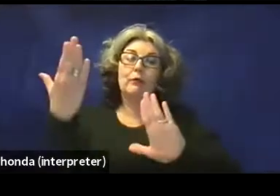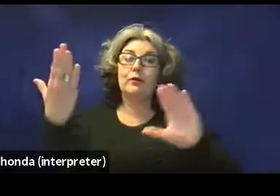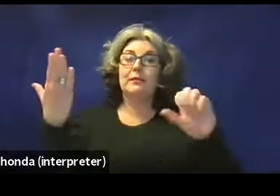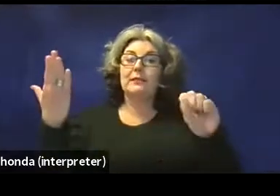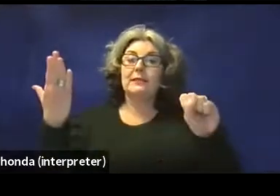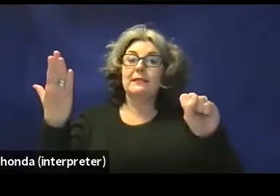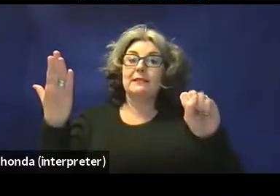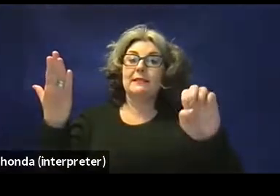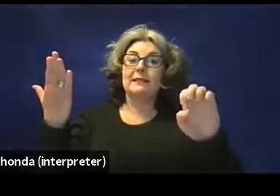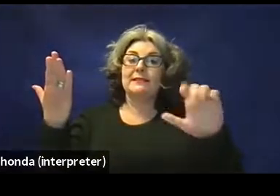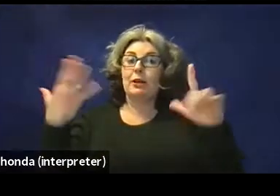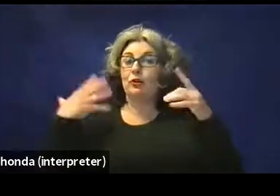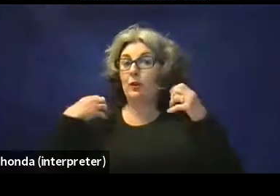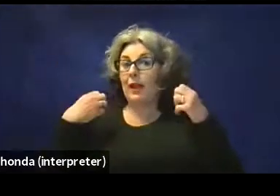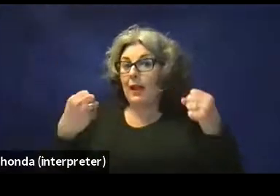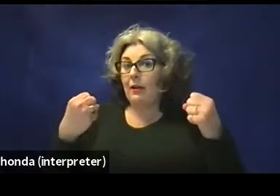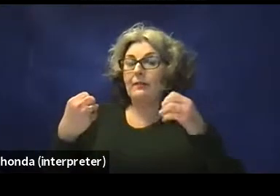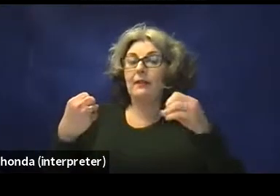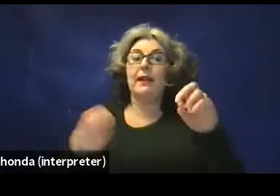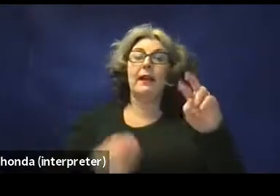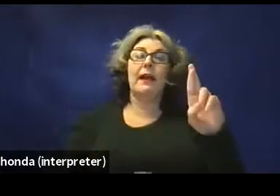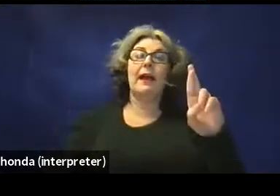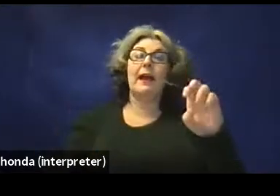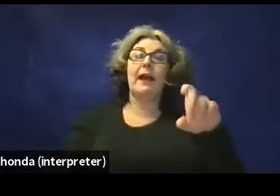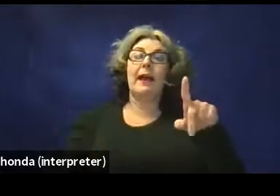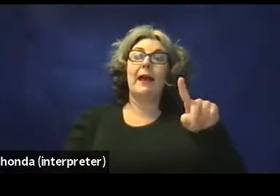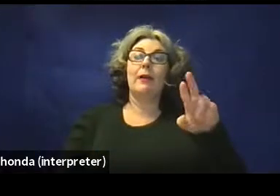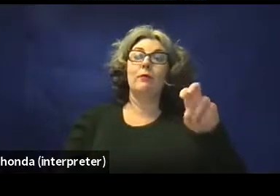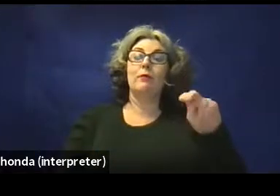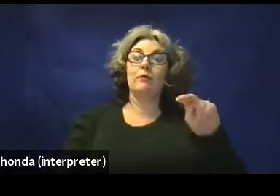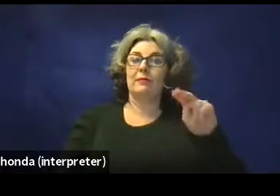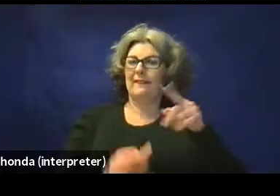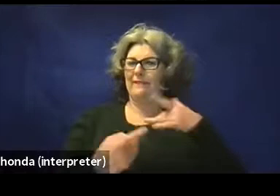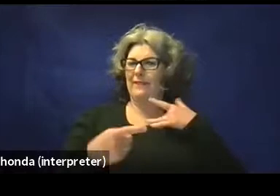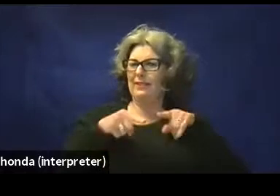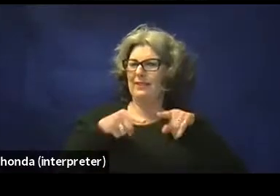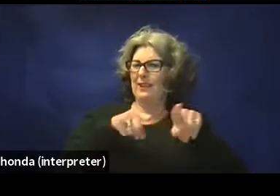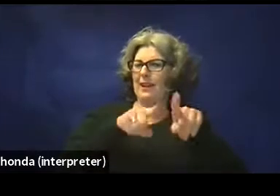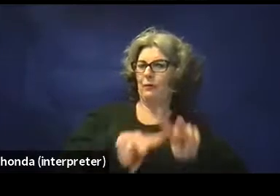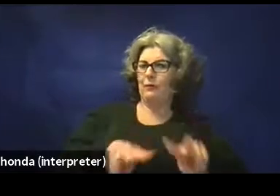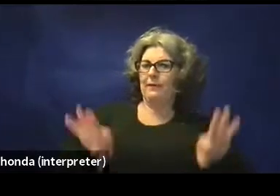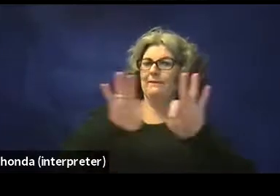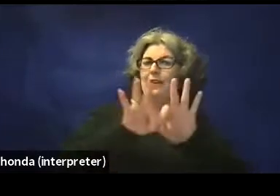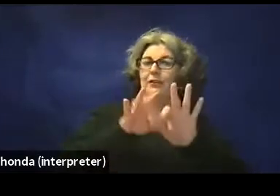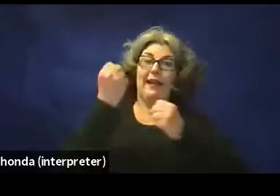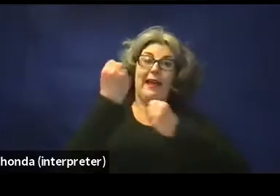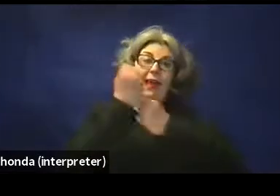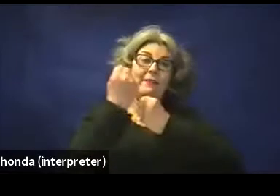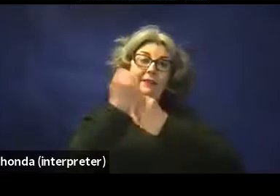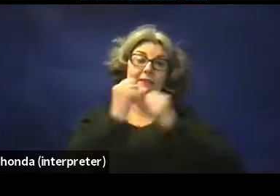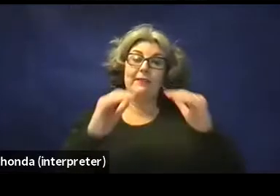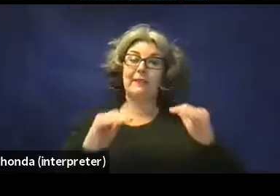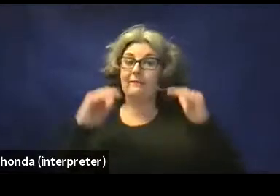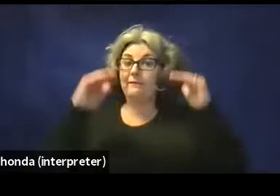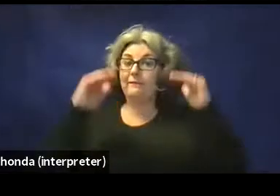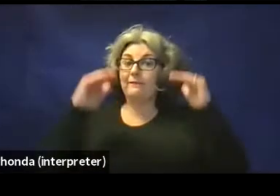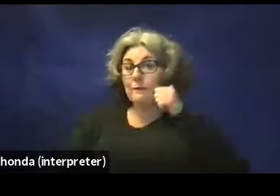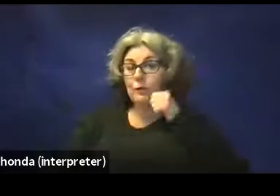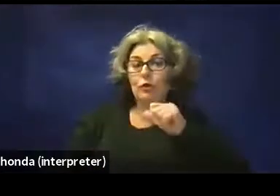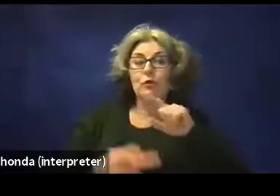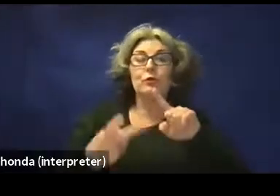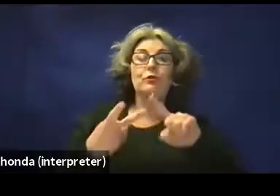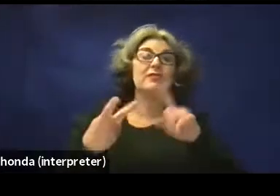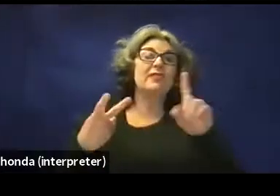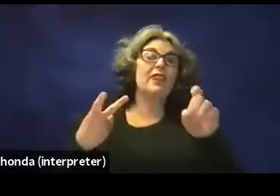health and reproduction in ways that feels aligned with the values and advocates for the advancement of girls? Another related